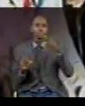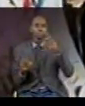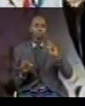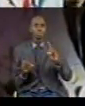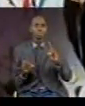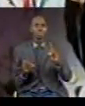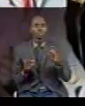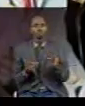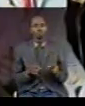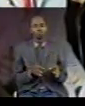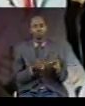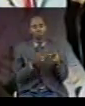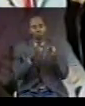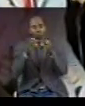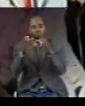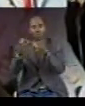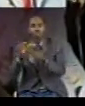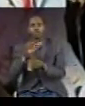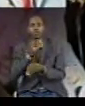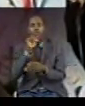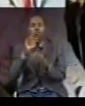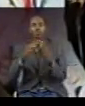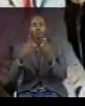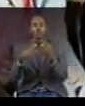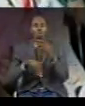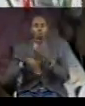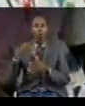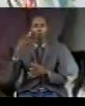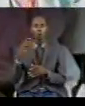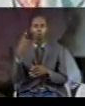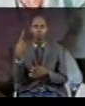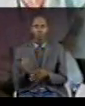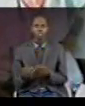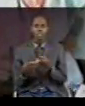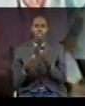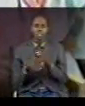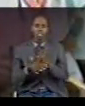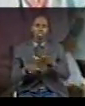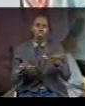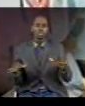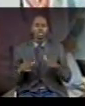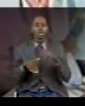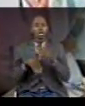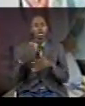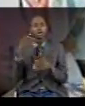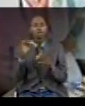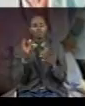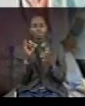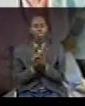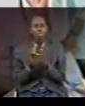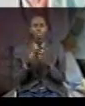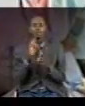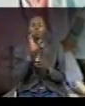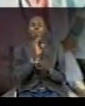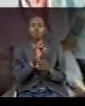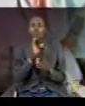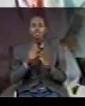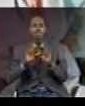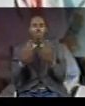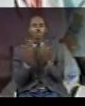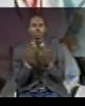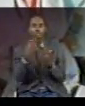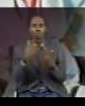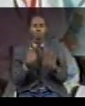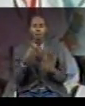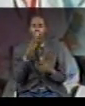the land. Out of the land of bondage. Out of that gang where you have been. You will not delay. You say,